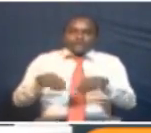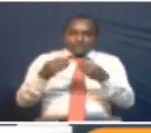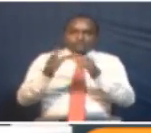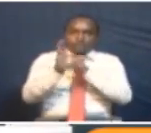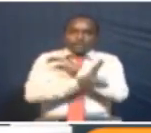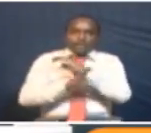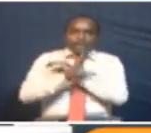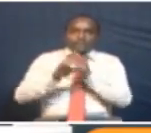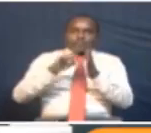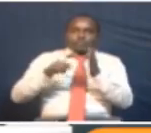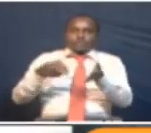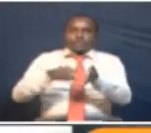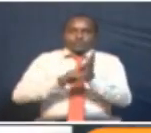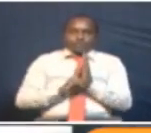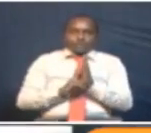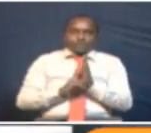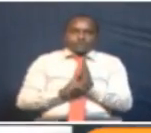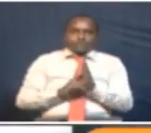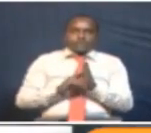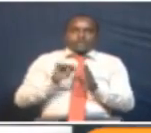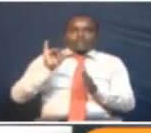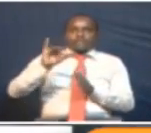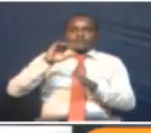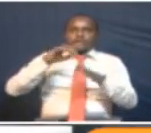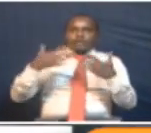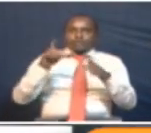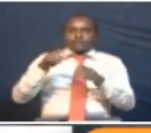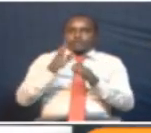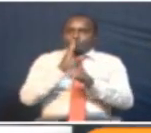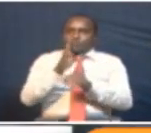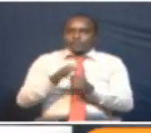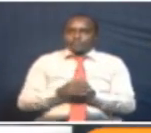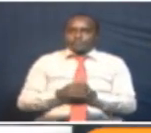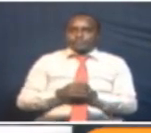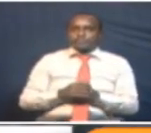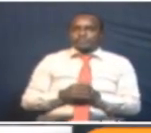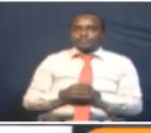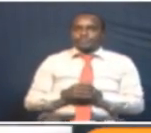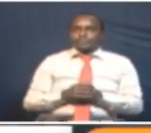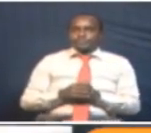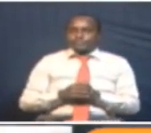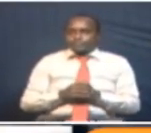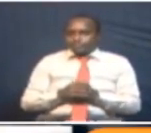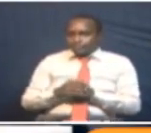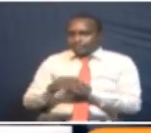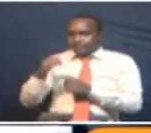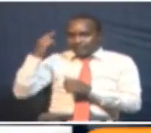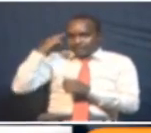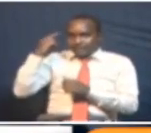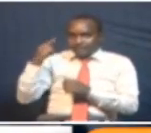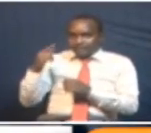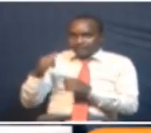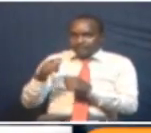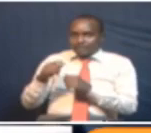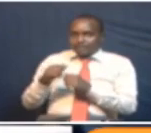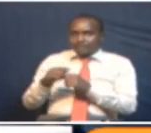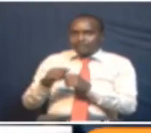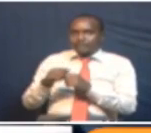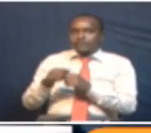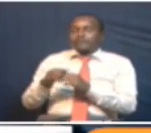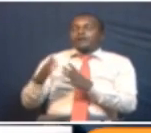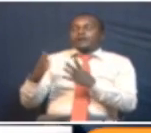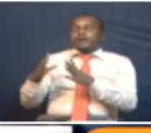it requires. That's how it needs to be. Well, I think, and the thing is this, the president has acquired some critical political